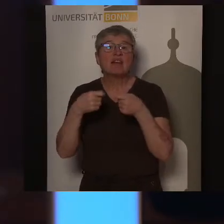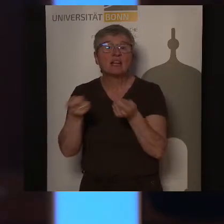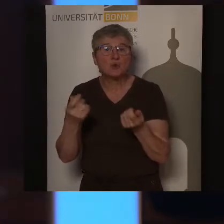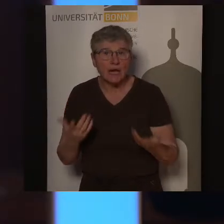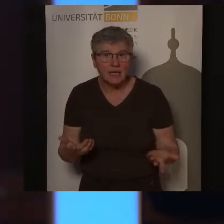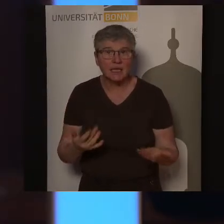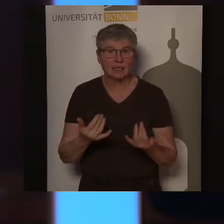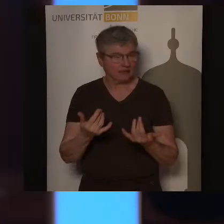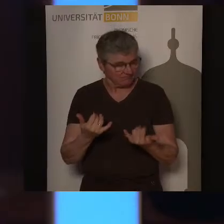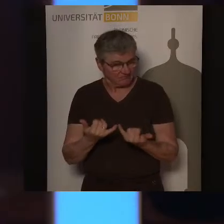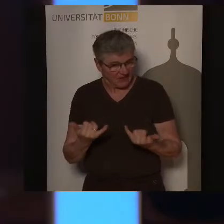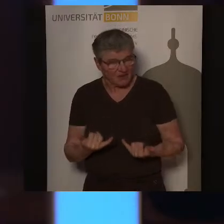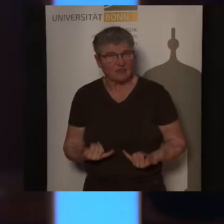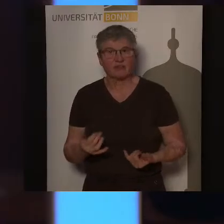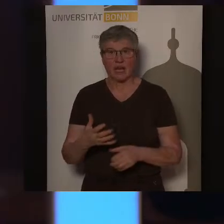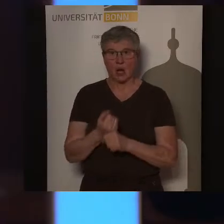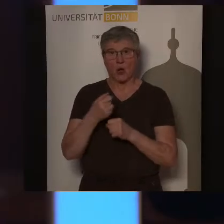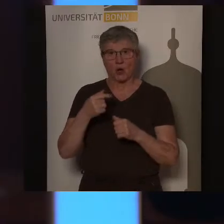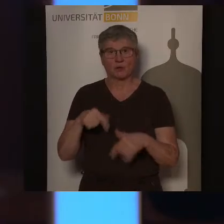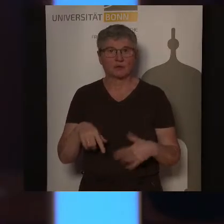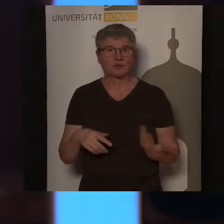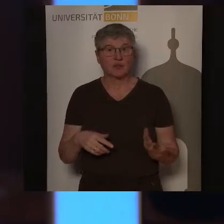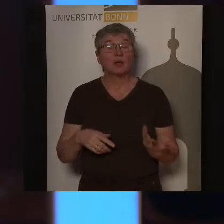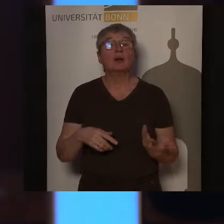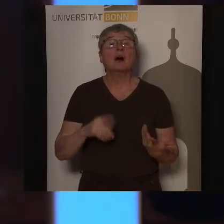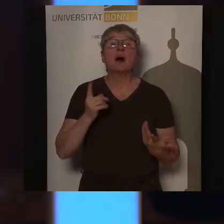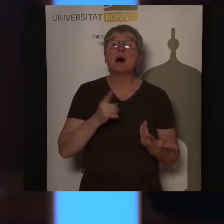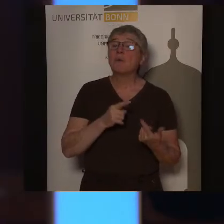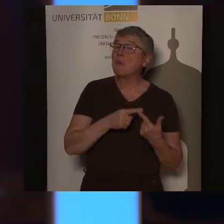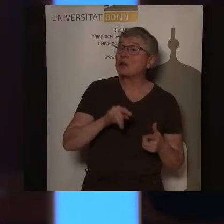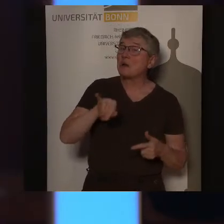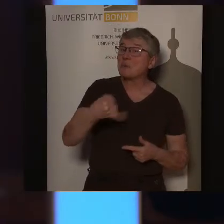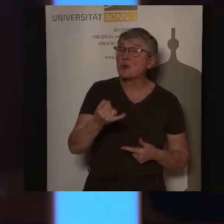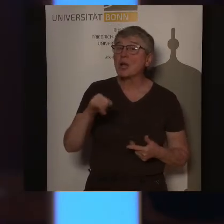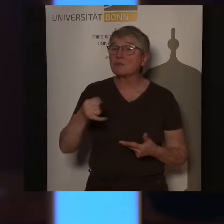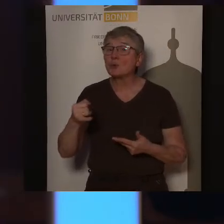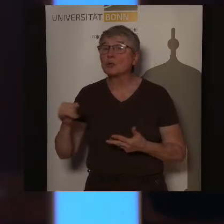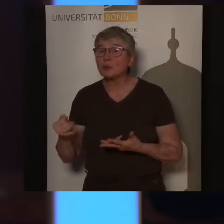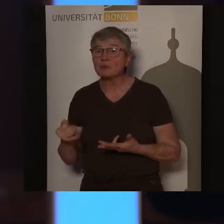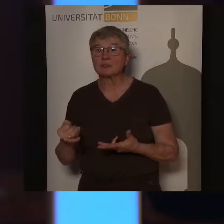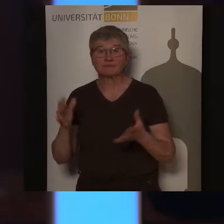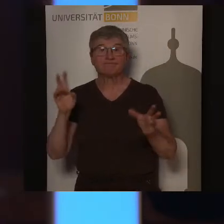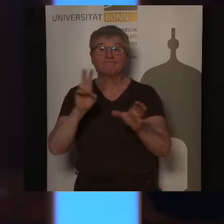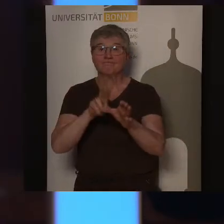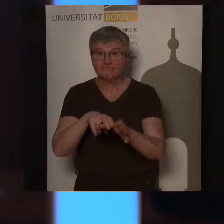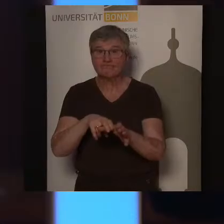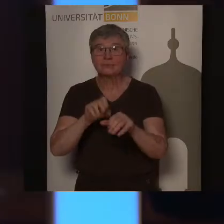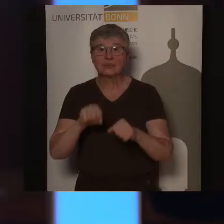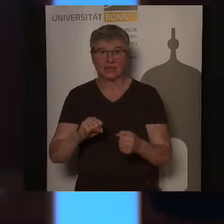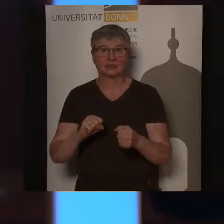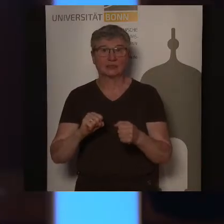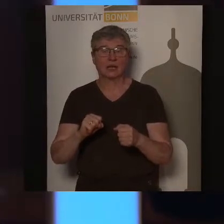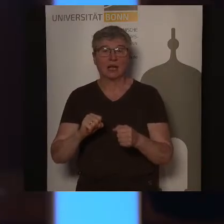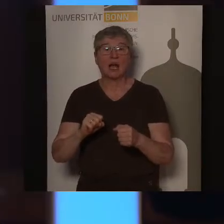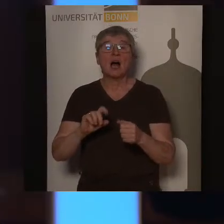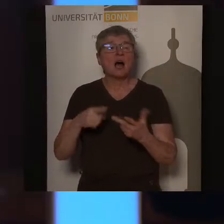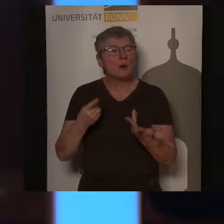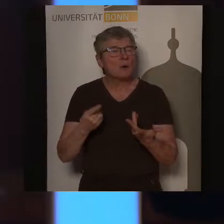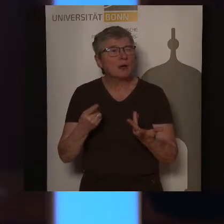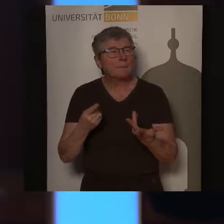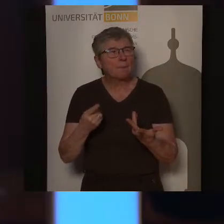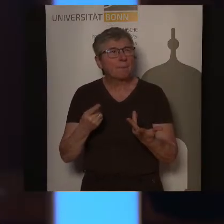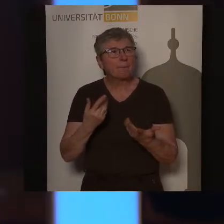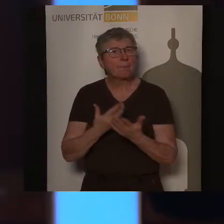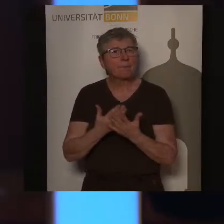the name suggests, with fair trade at the university. But we have lots of great participative projects as